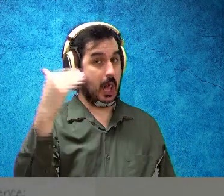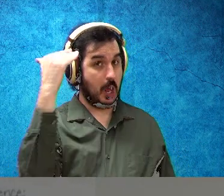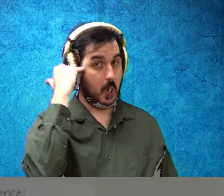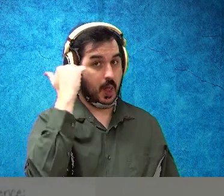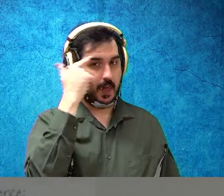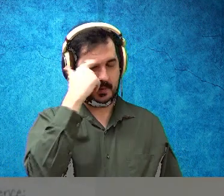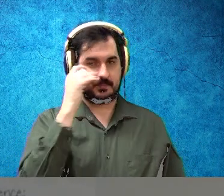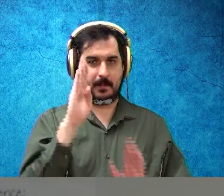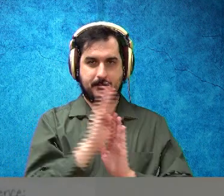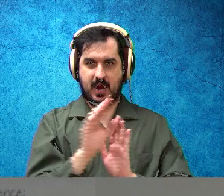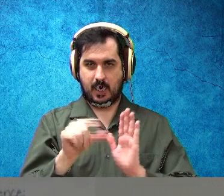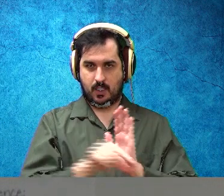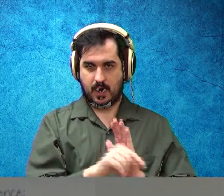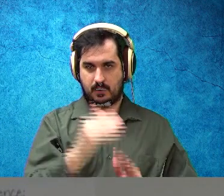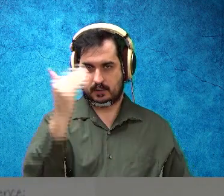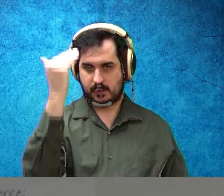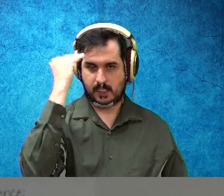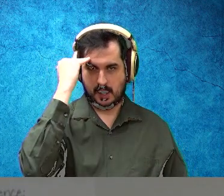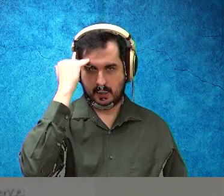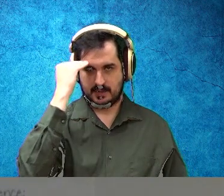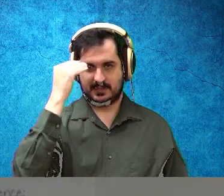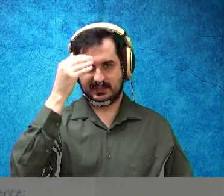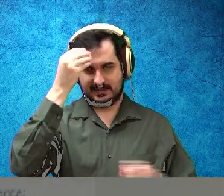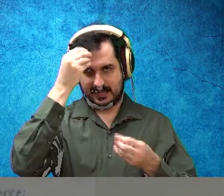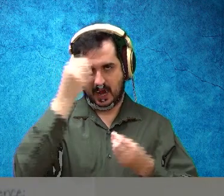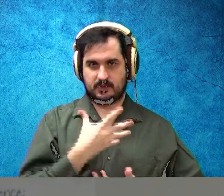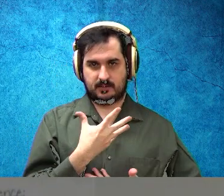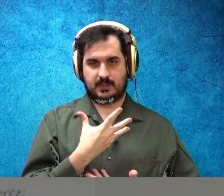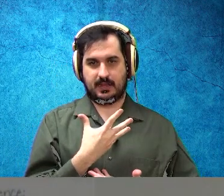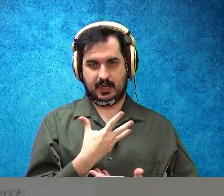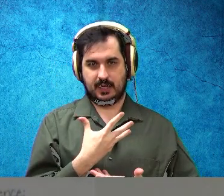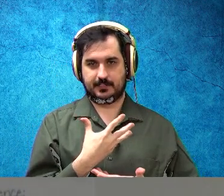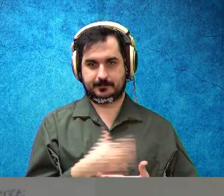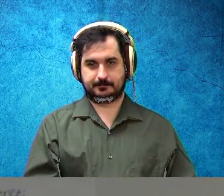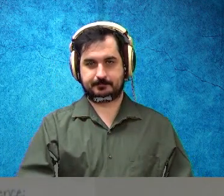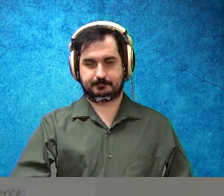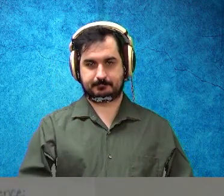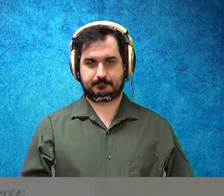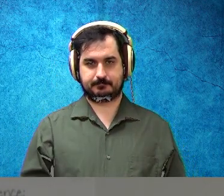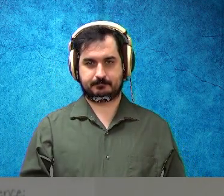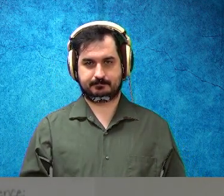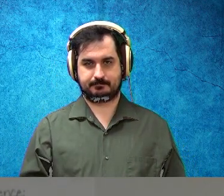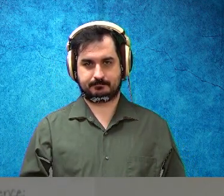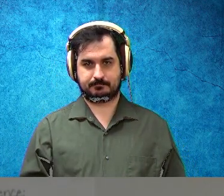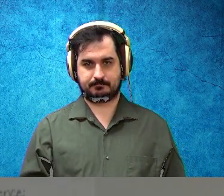that. So I need to put that in Word.